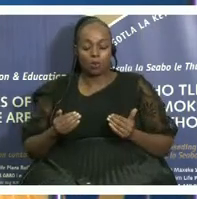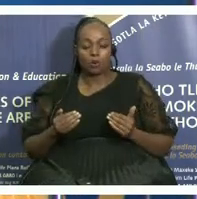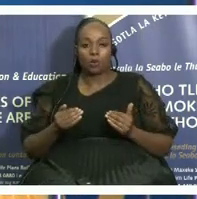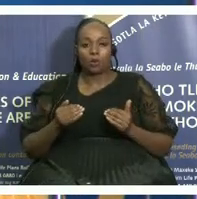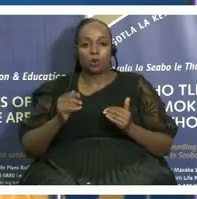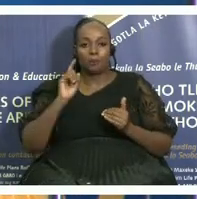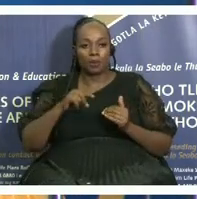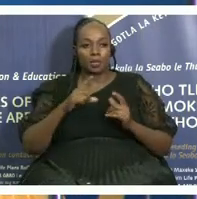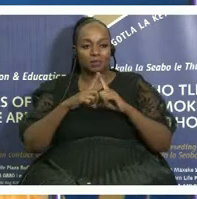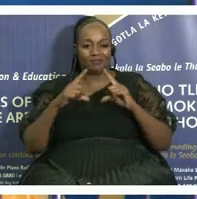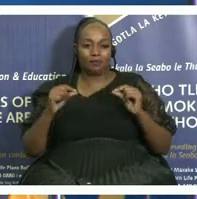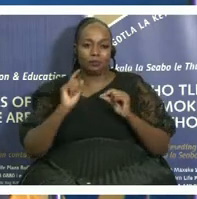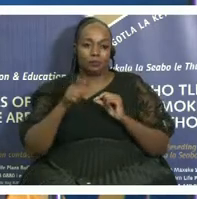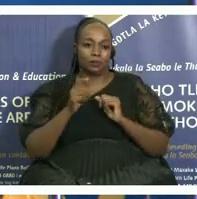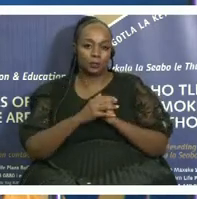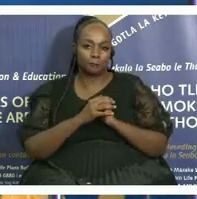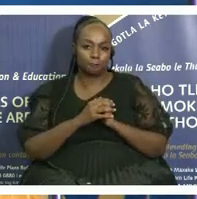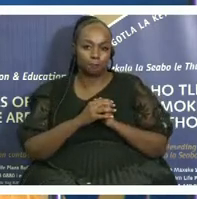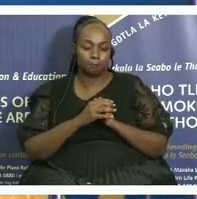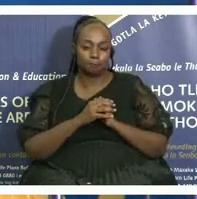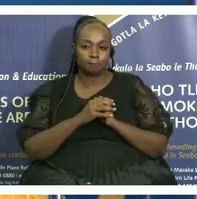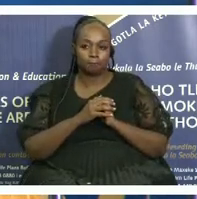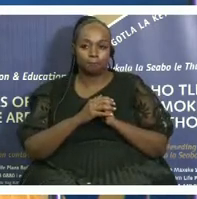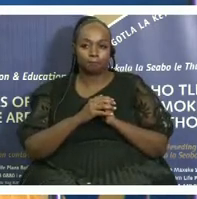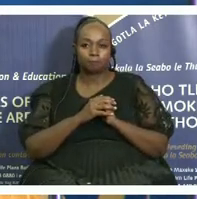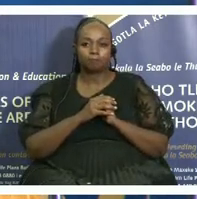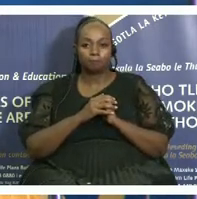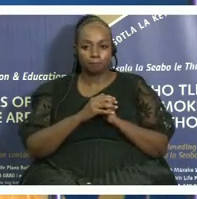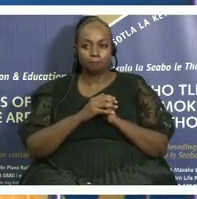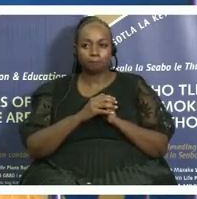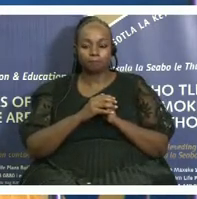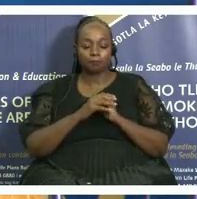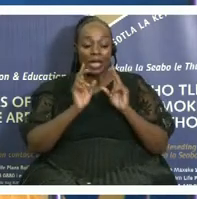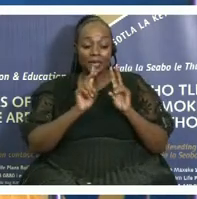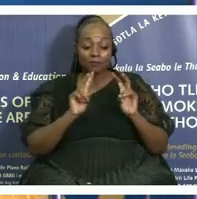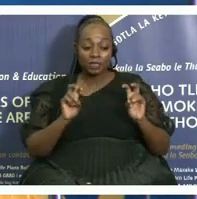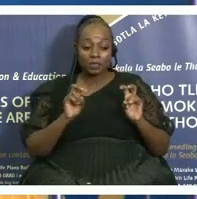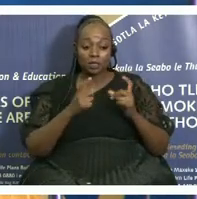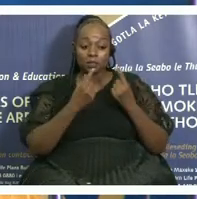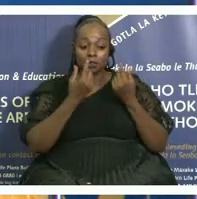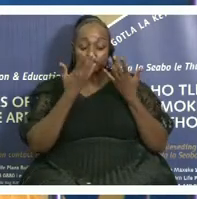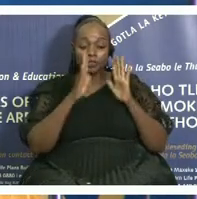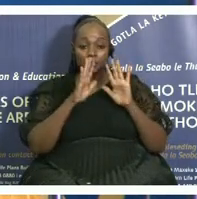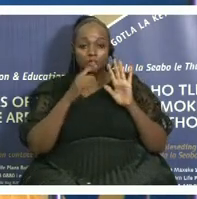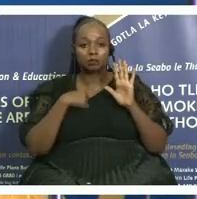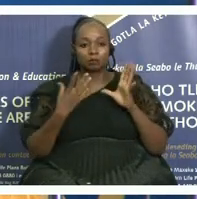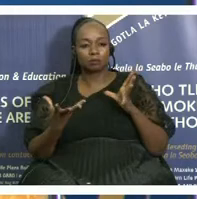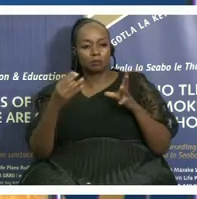commissioned into various human settlement projects, including G-hostels,